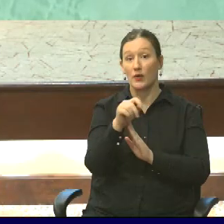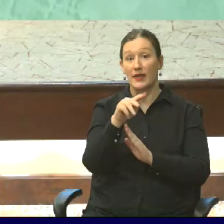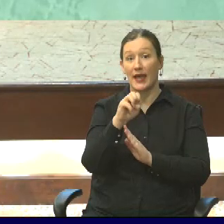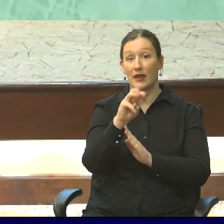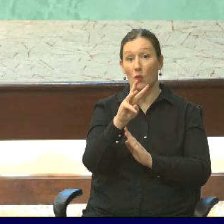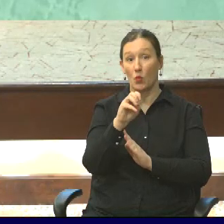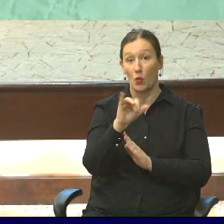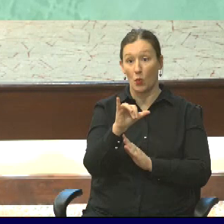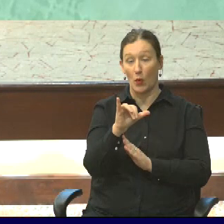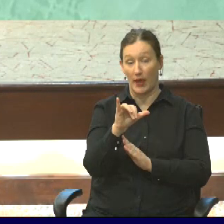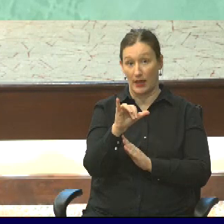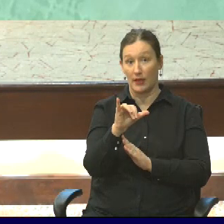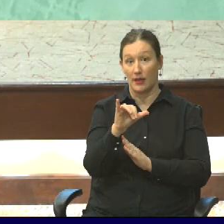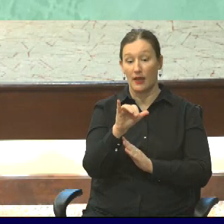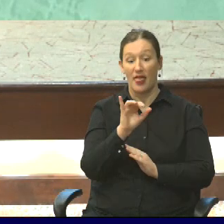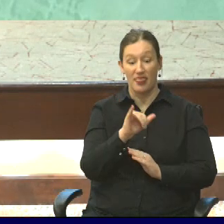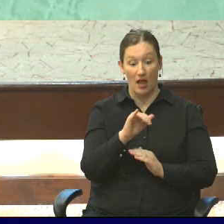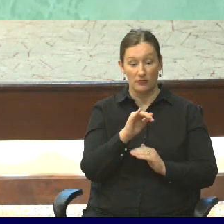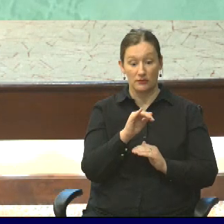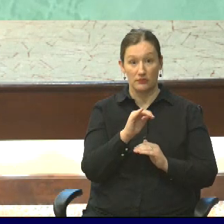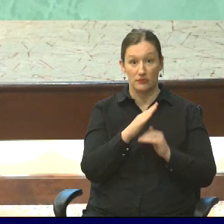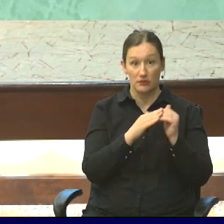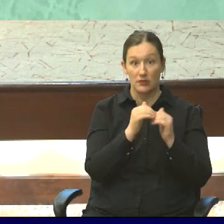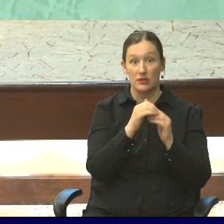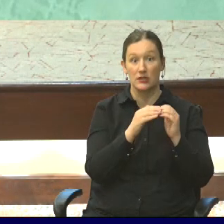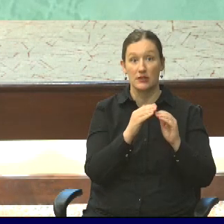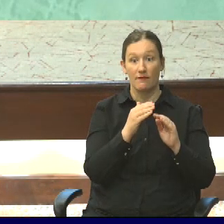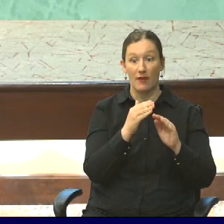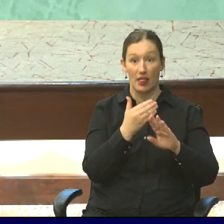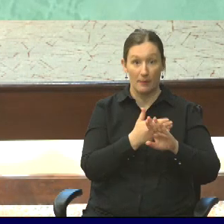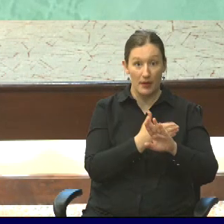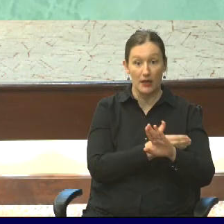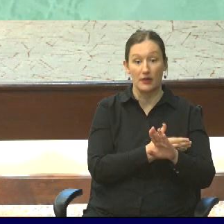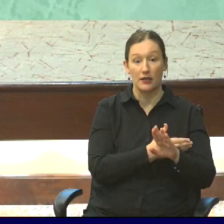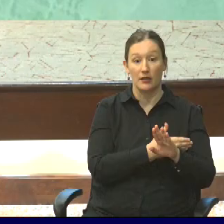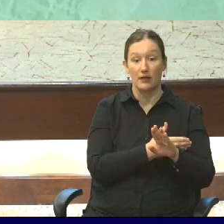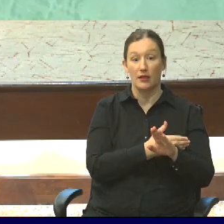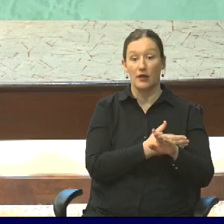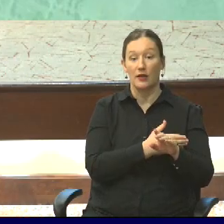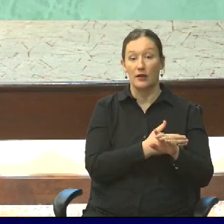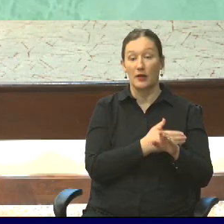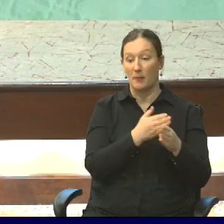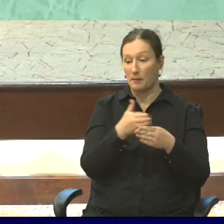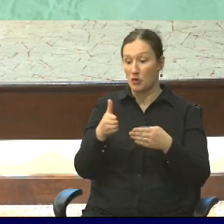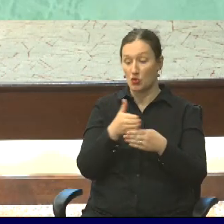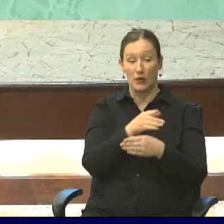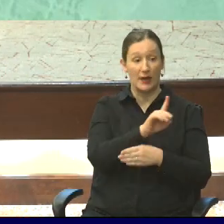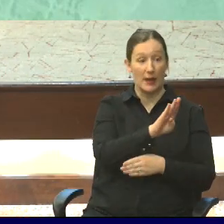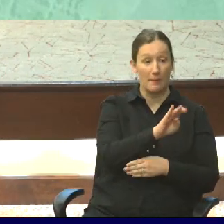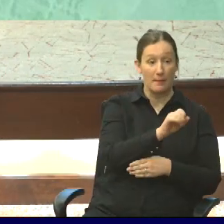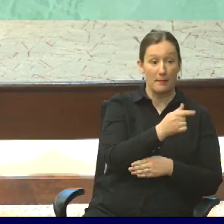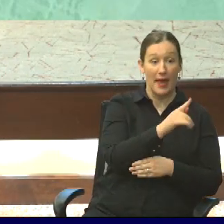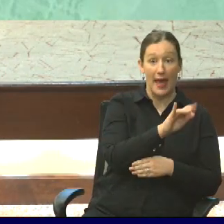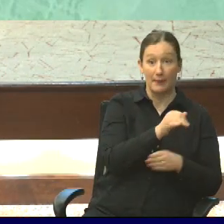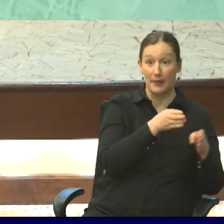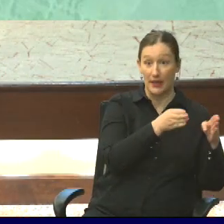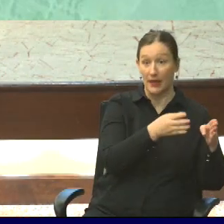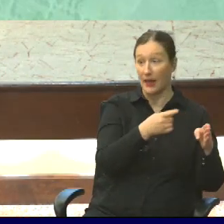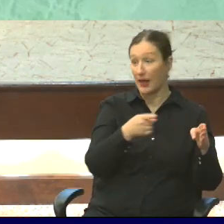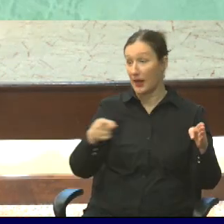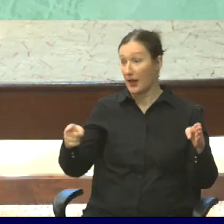This is the development that has started developing between Bagby and I-35 in the industrial district.